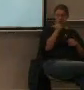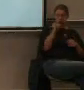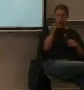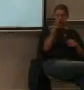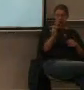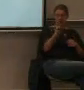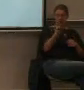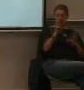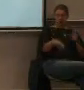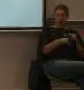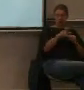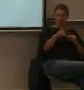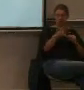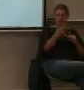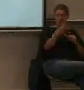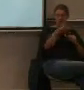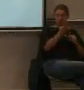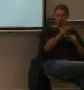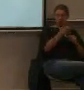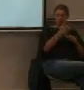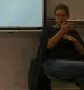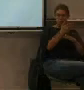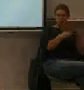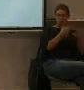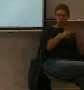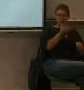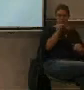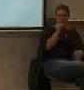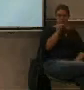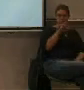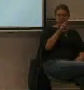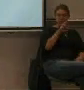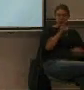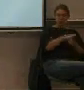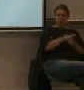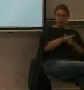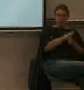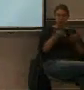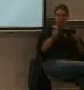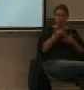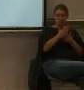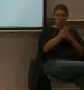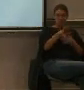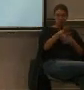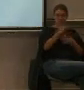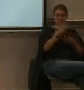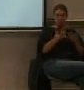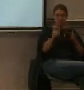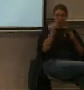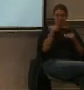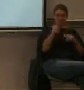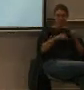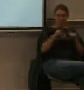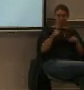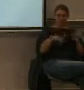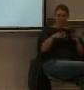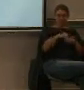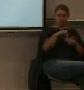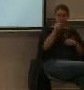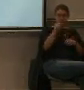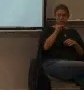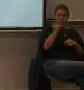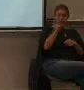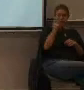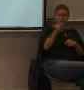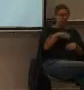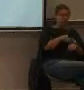and total phosphorus across what they call nutrient ecoregions. And these are just major chunks of the US that might be expected to vary in nutrients for